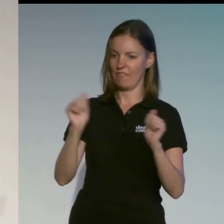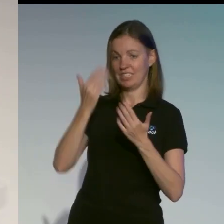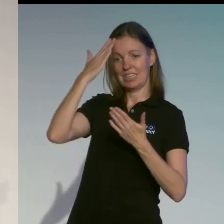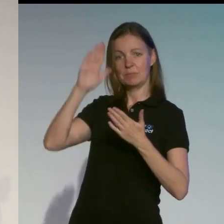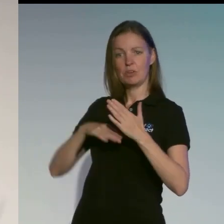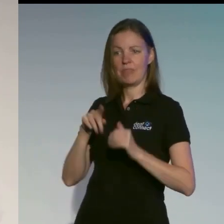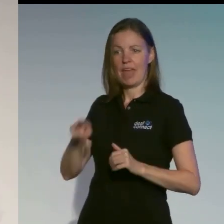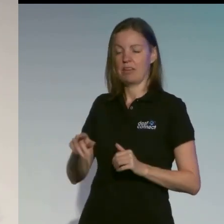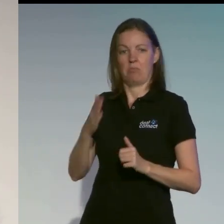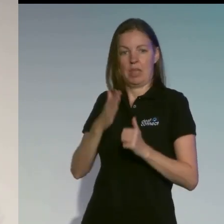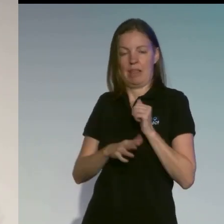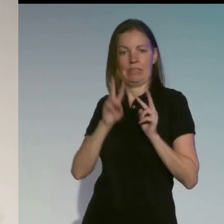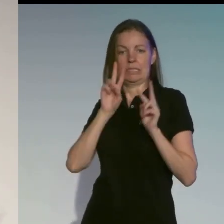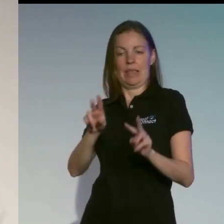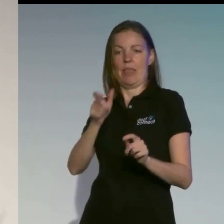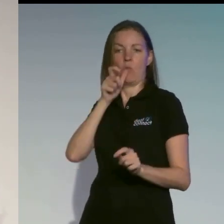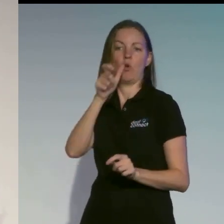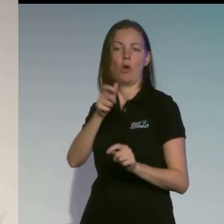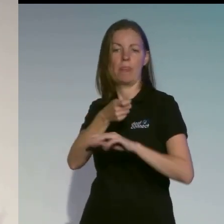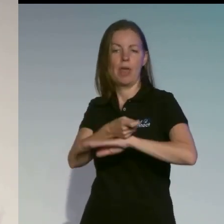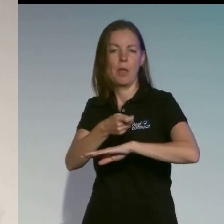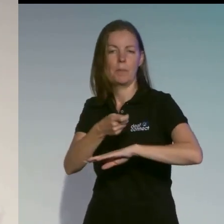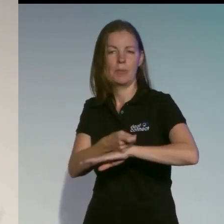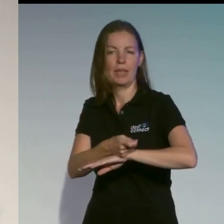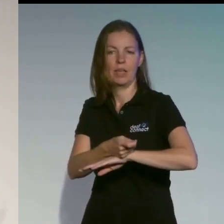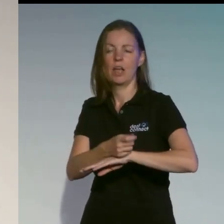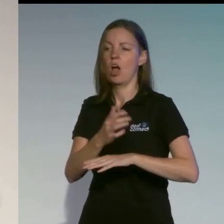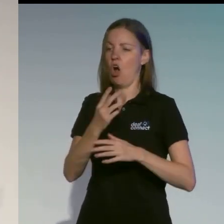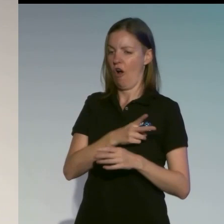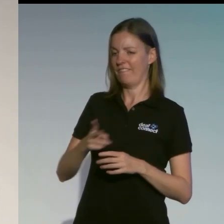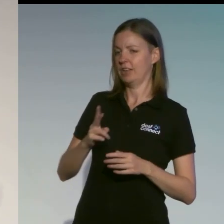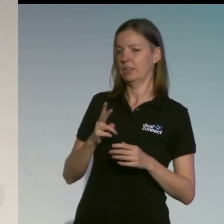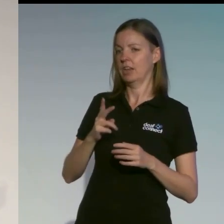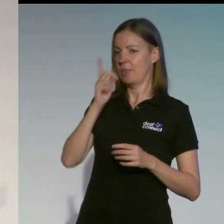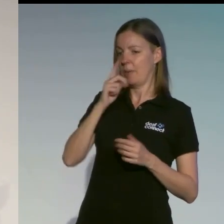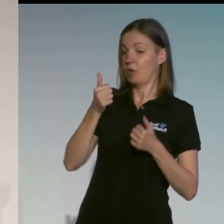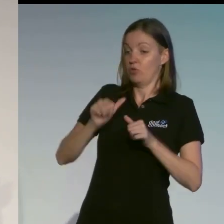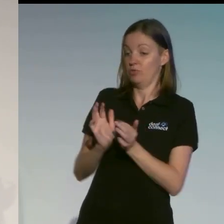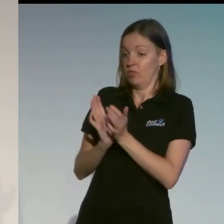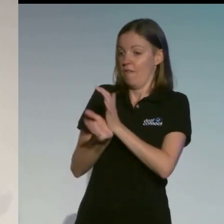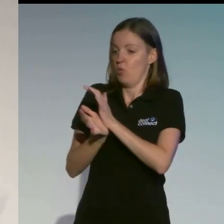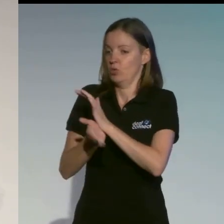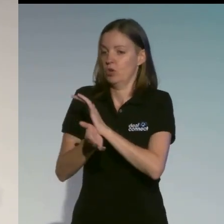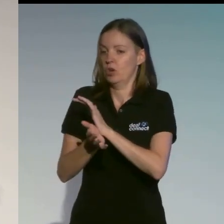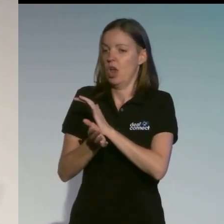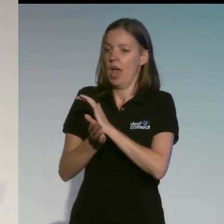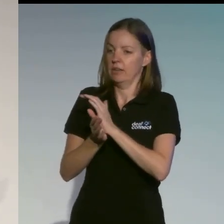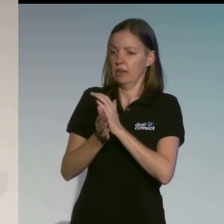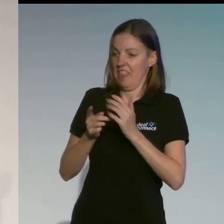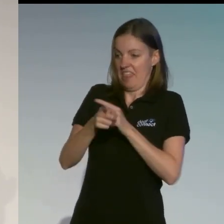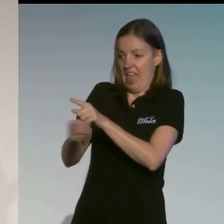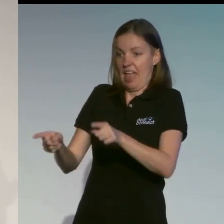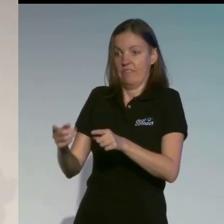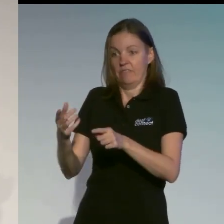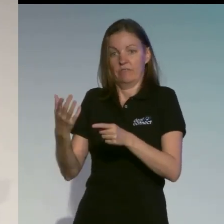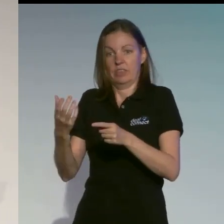even remotely resembles the word therapy. Coercion and consent are often used, but they're not really good terms because we really are more talking about